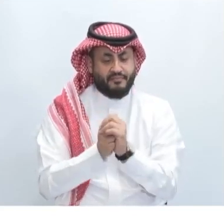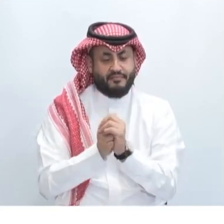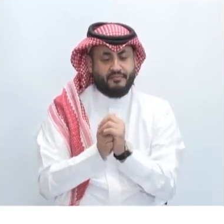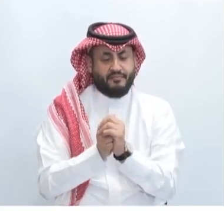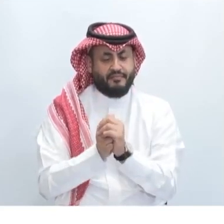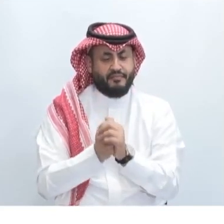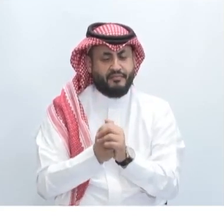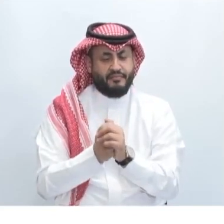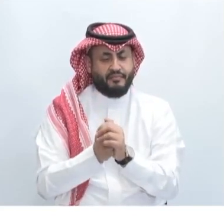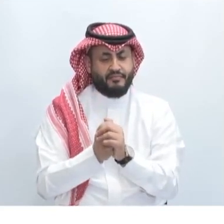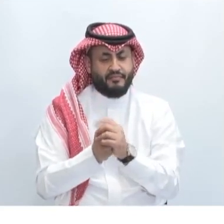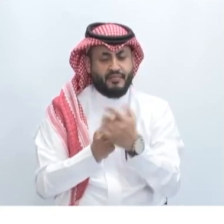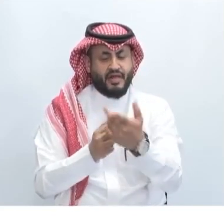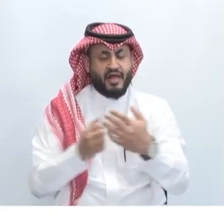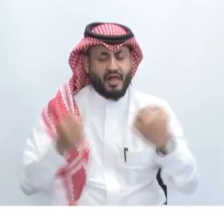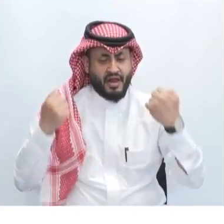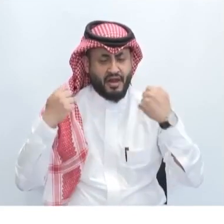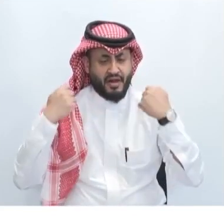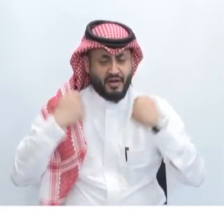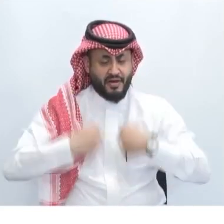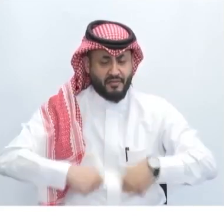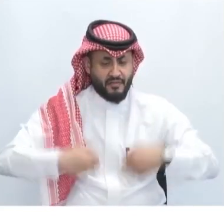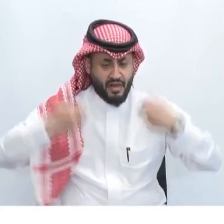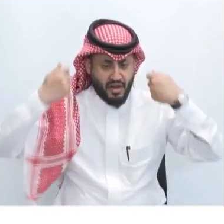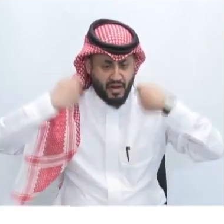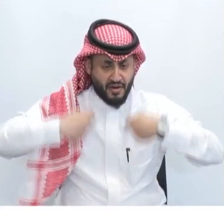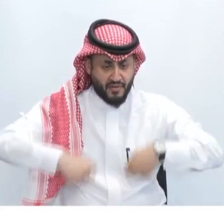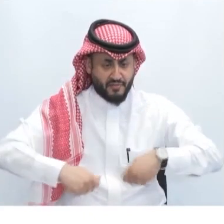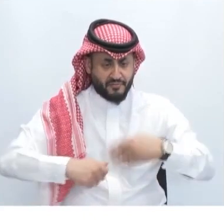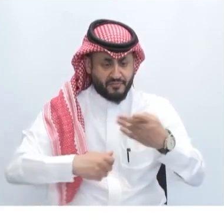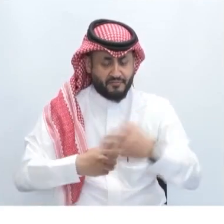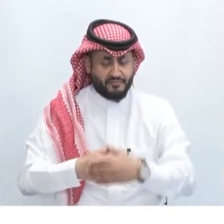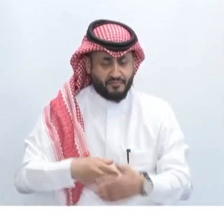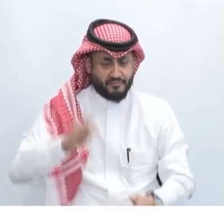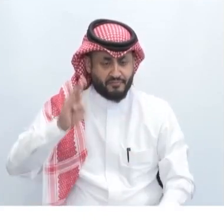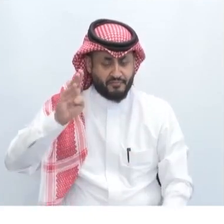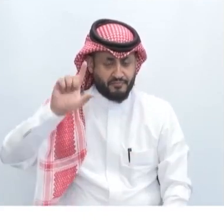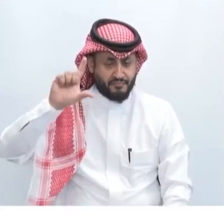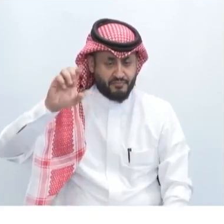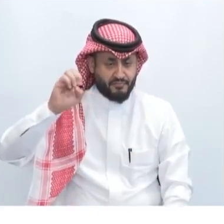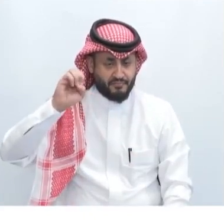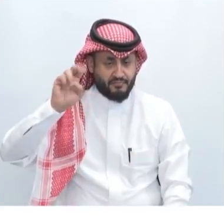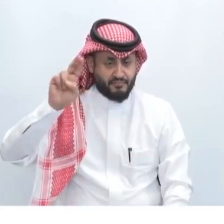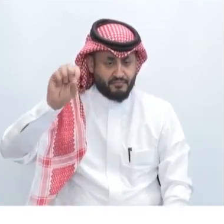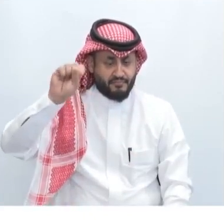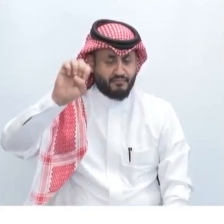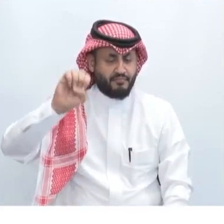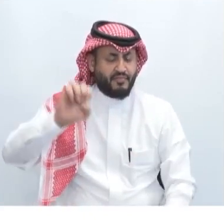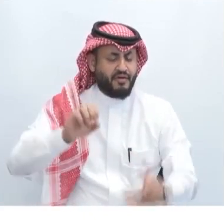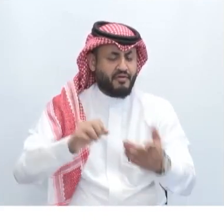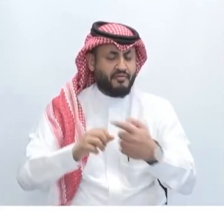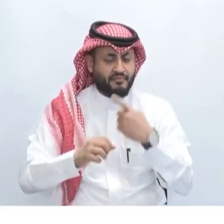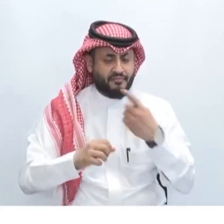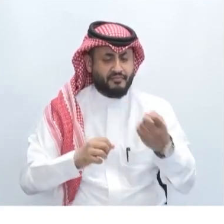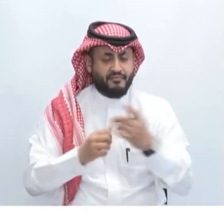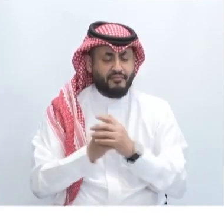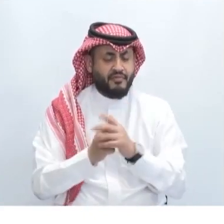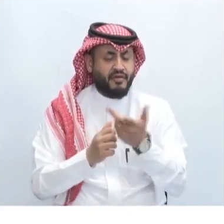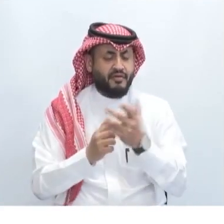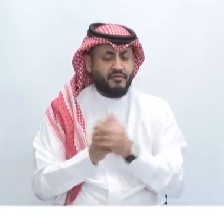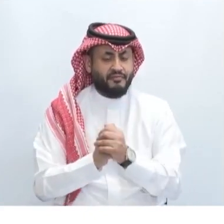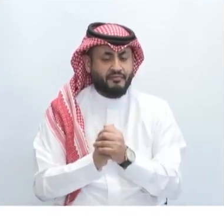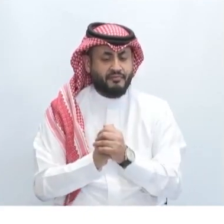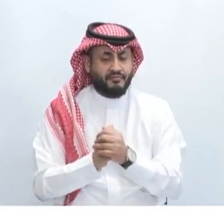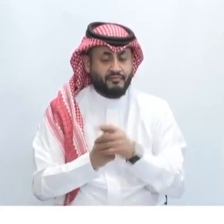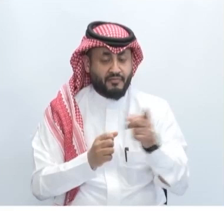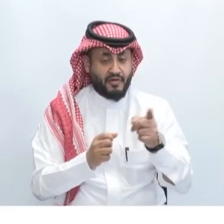Whose blouse is this? Whose blouse is this? Blouse is one